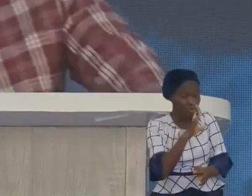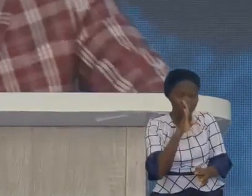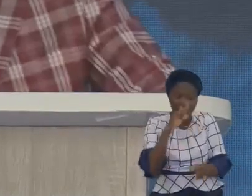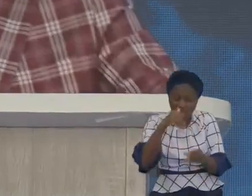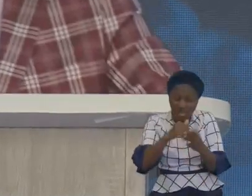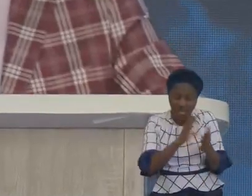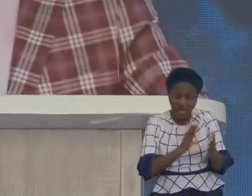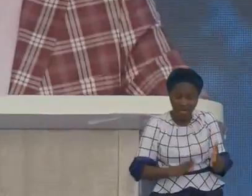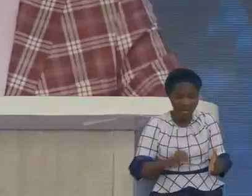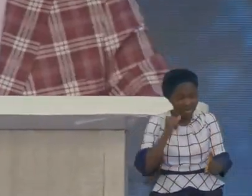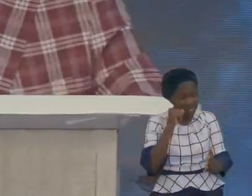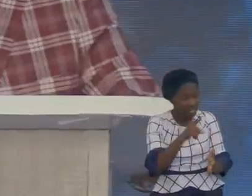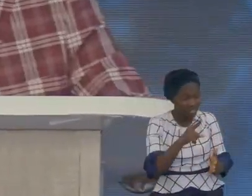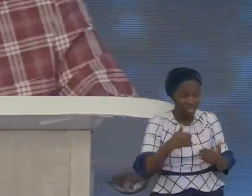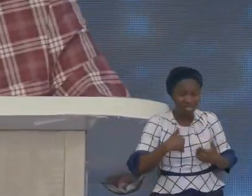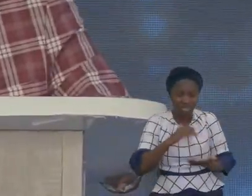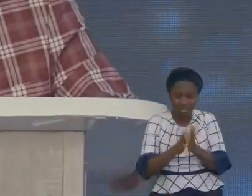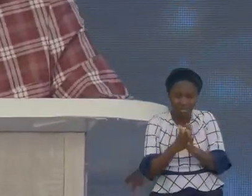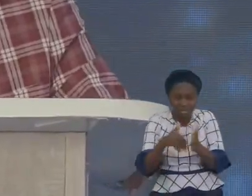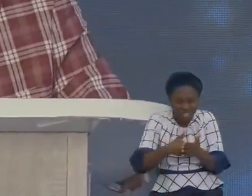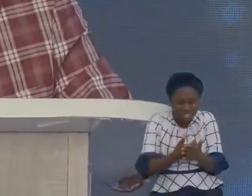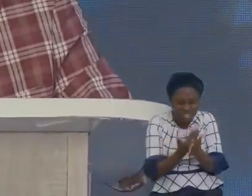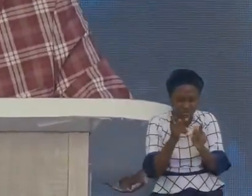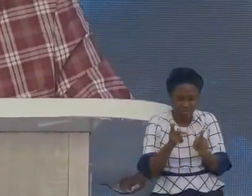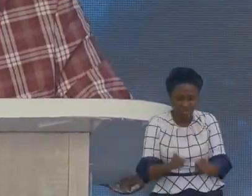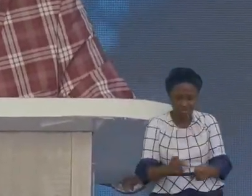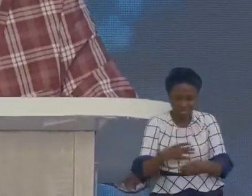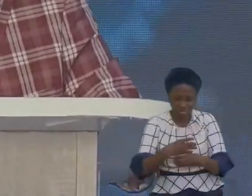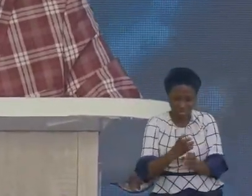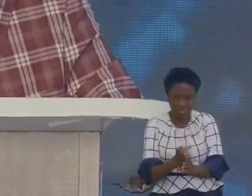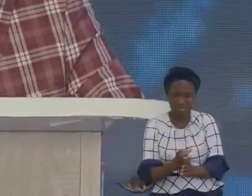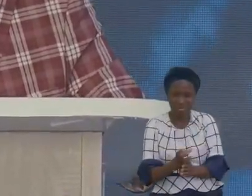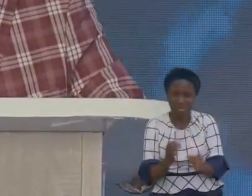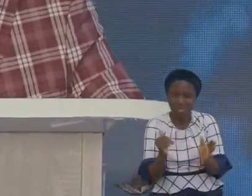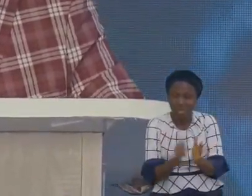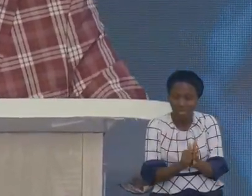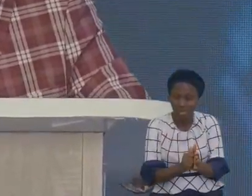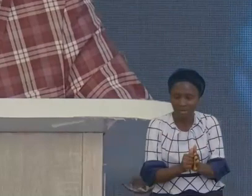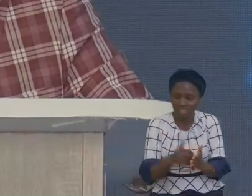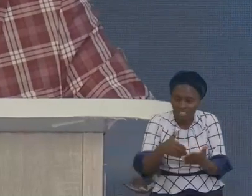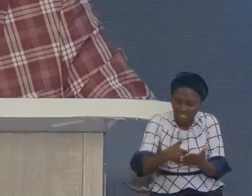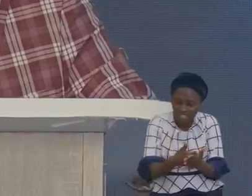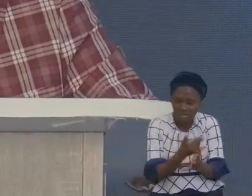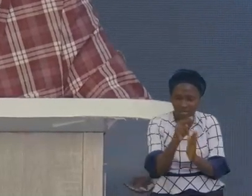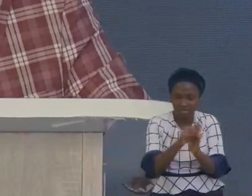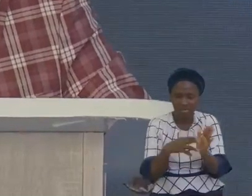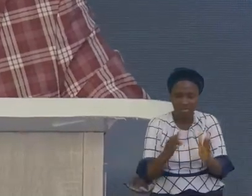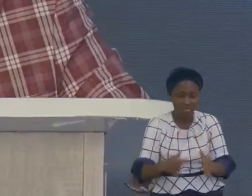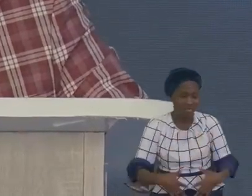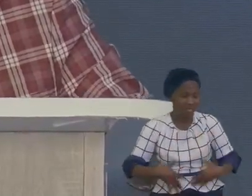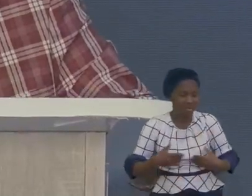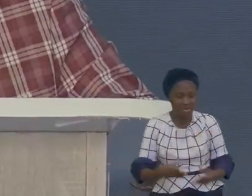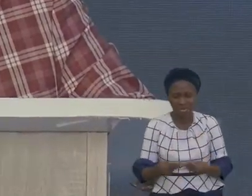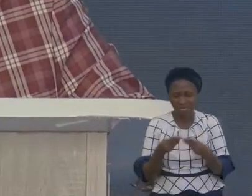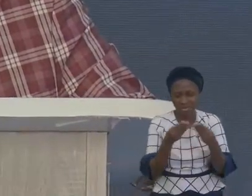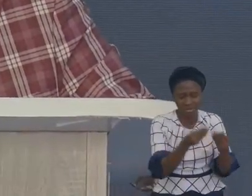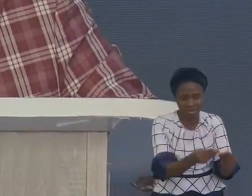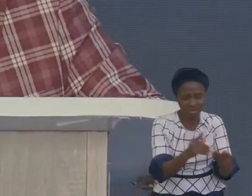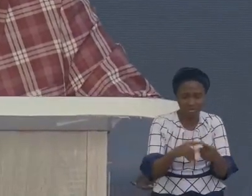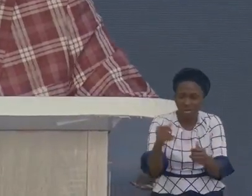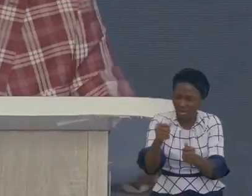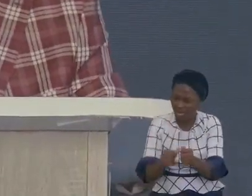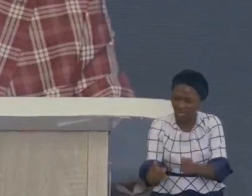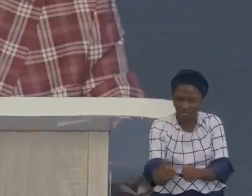That newness of life, grant unto everyone that wants, that has decided for